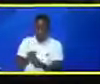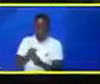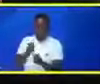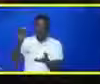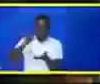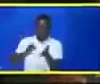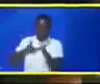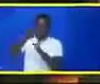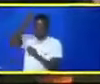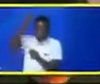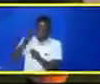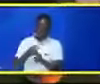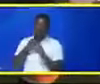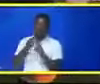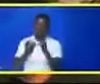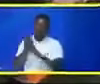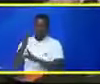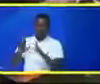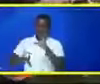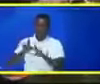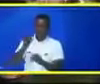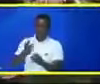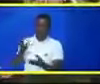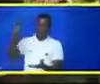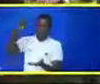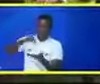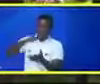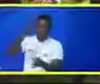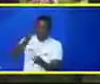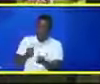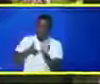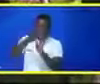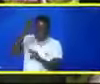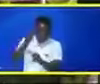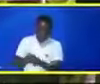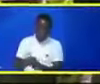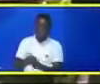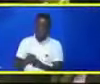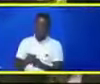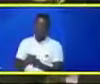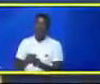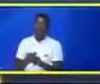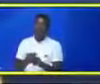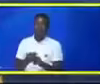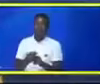Spirit, restore. I shout by the Spirit, restore.